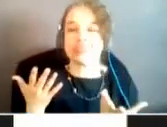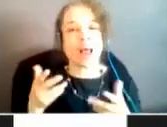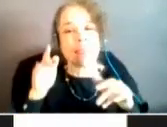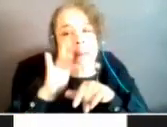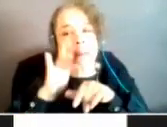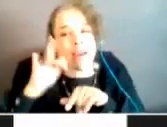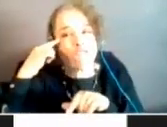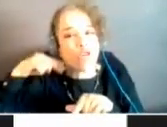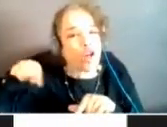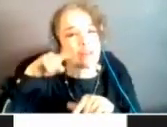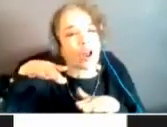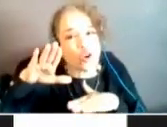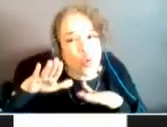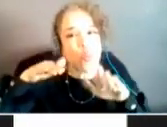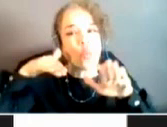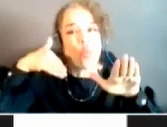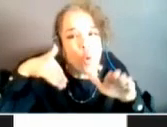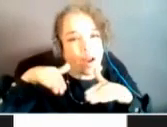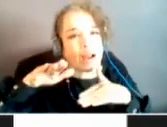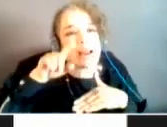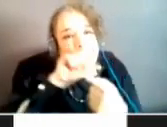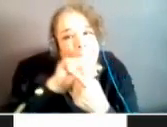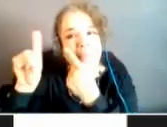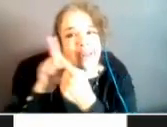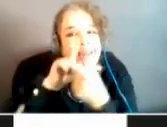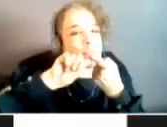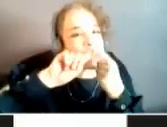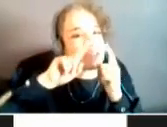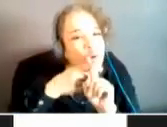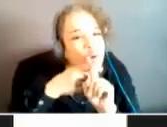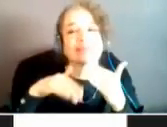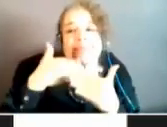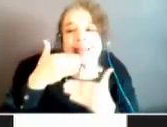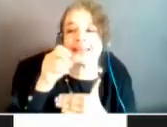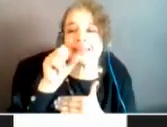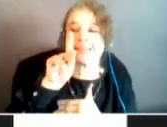available for them to walk and to, you know, meet people. Next slide.